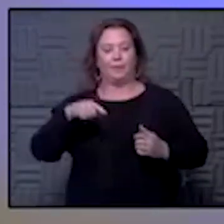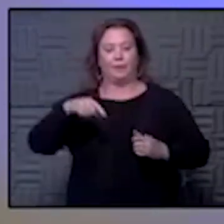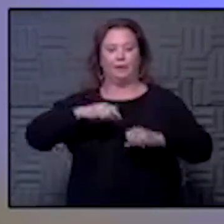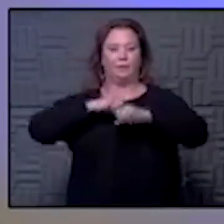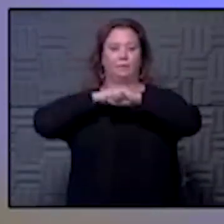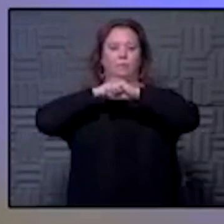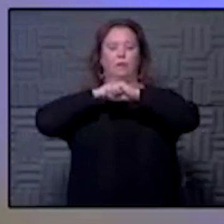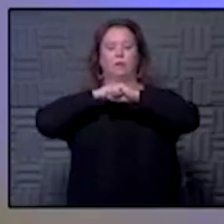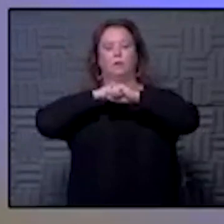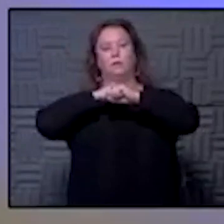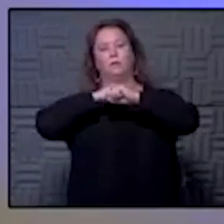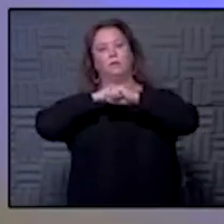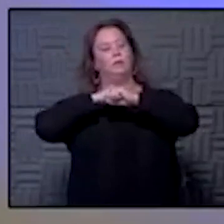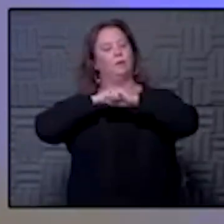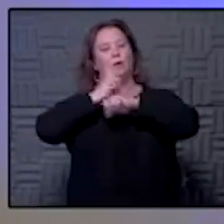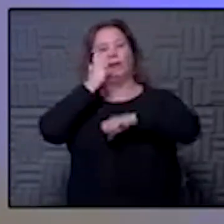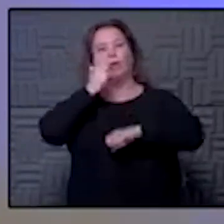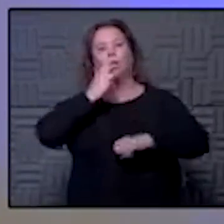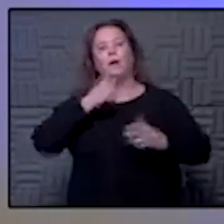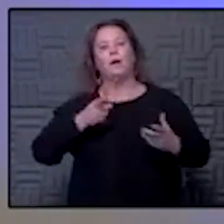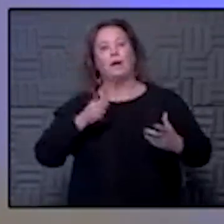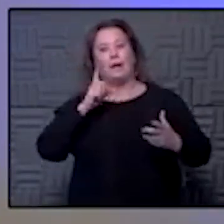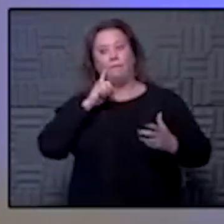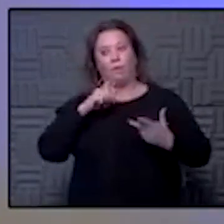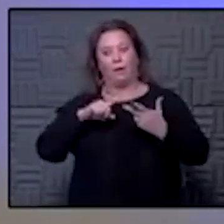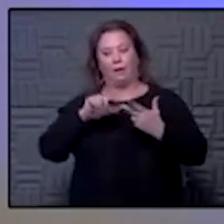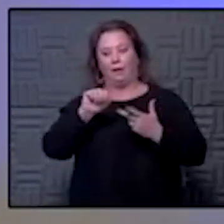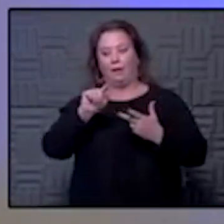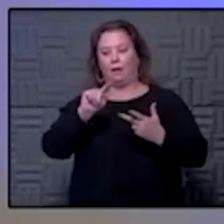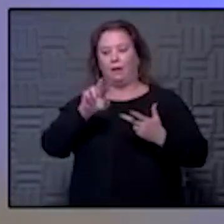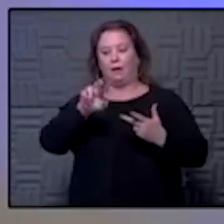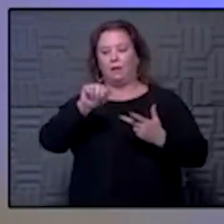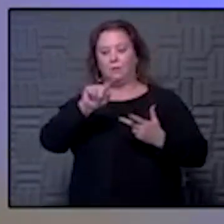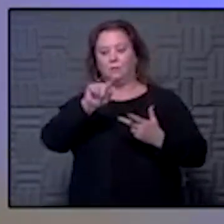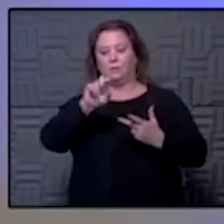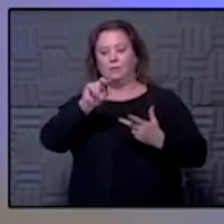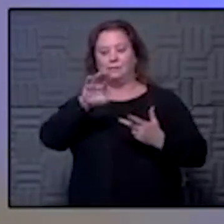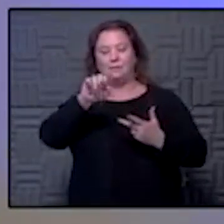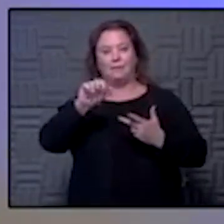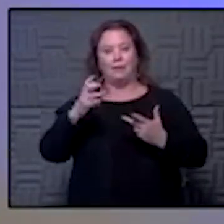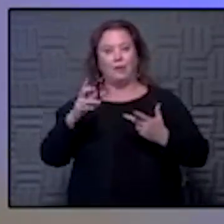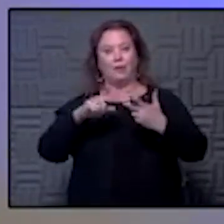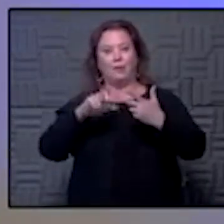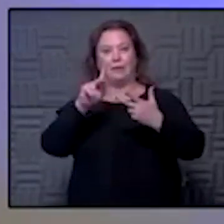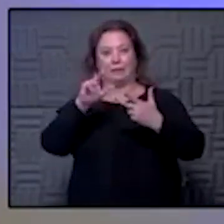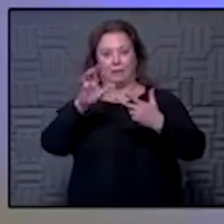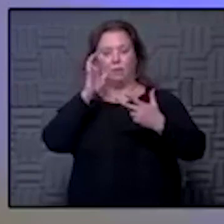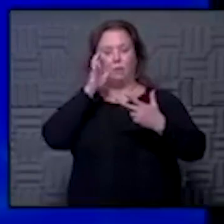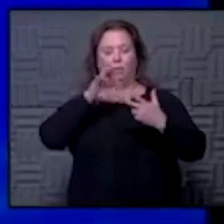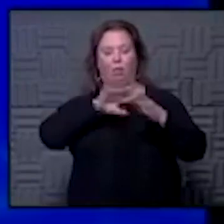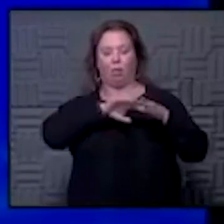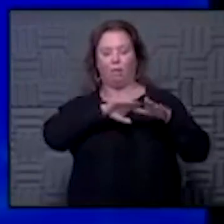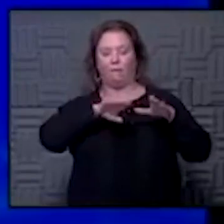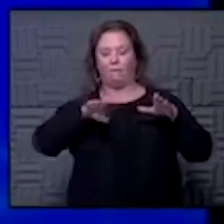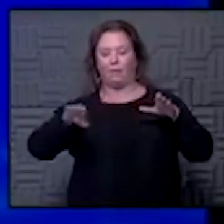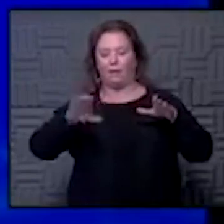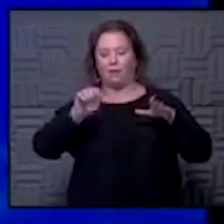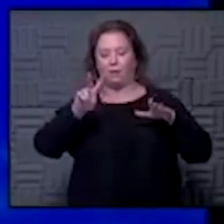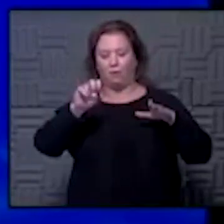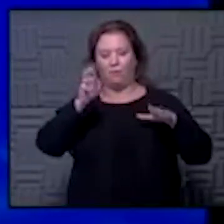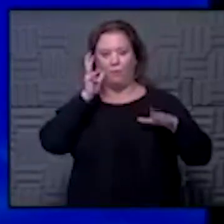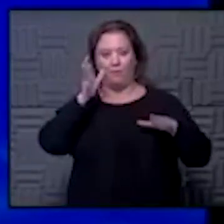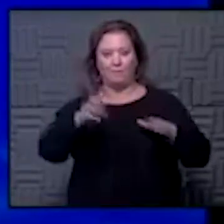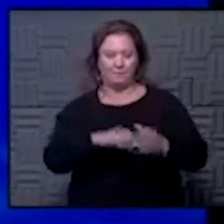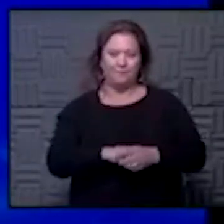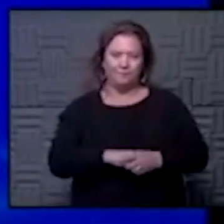is unbelievable. If we can achieve this with our AstraZeneca vaccine here in Kansas City, we're going to be bending the curve. Yeah, it's such a big deal. So,